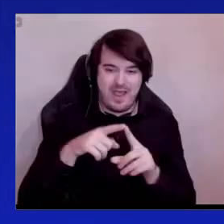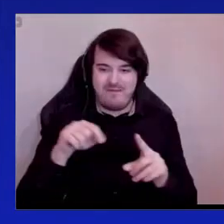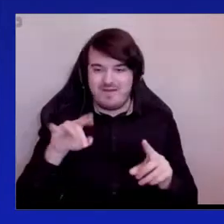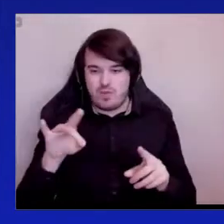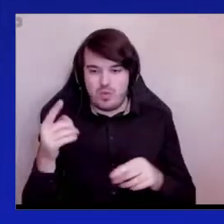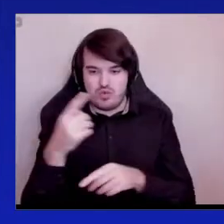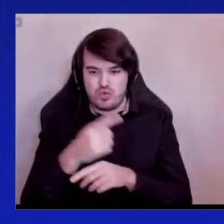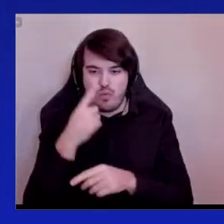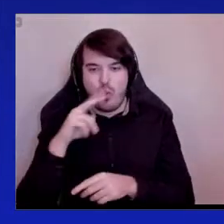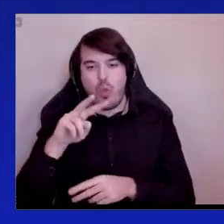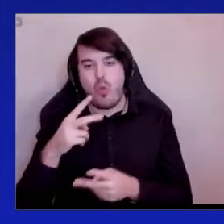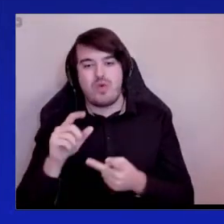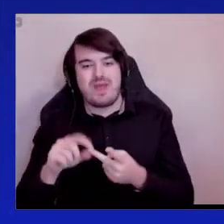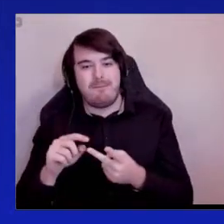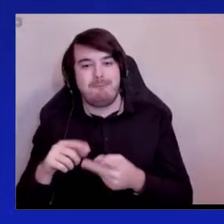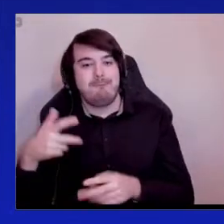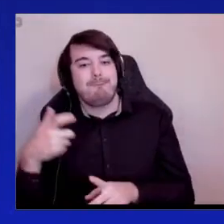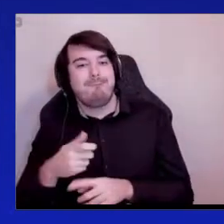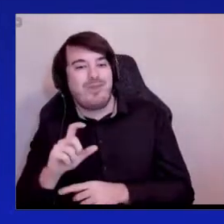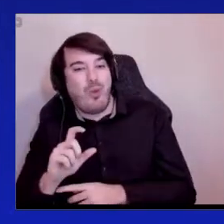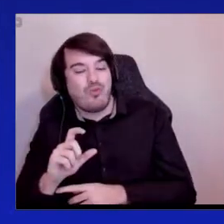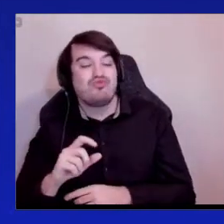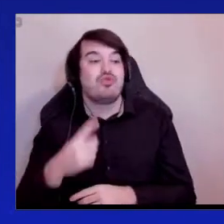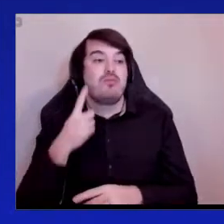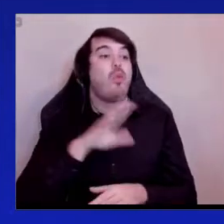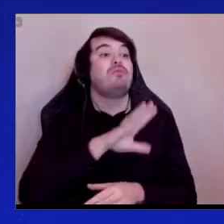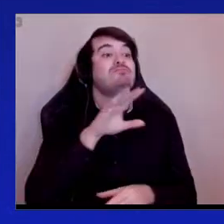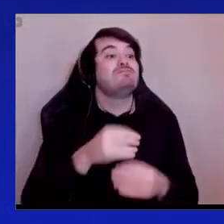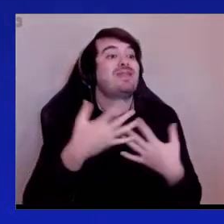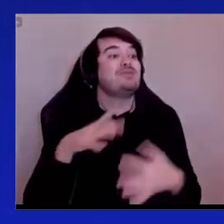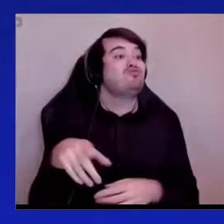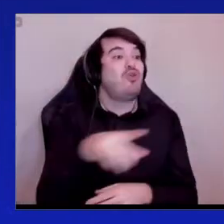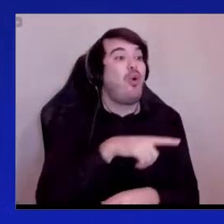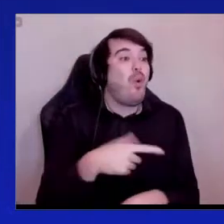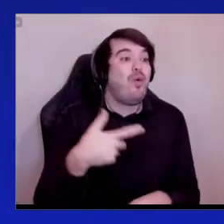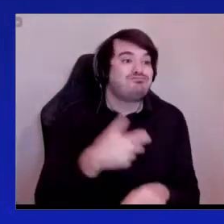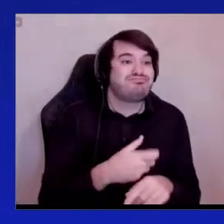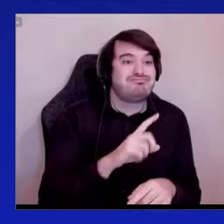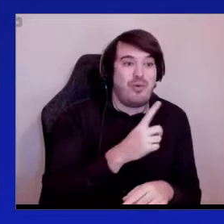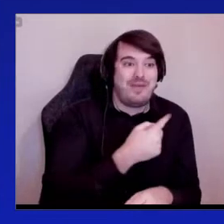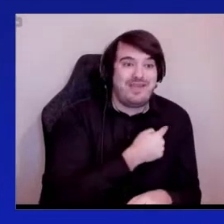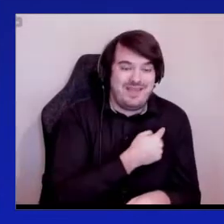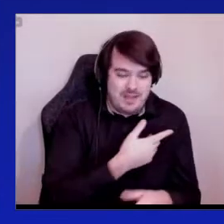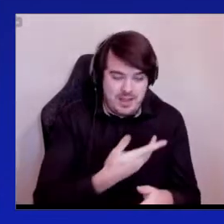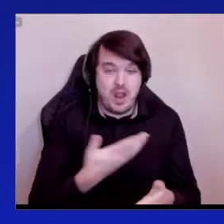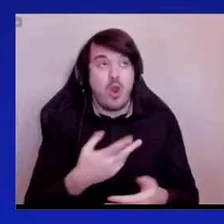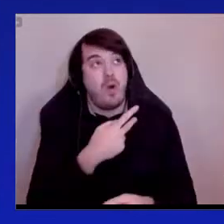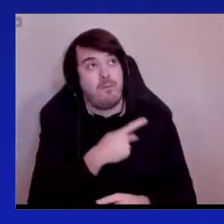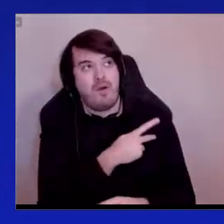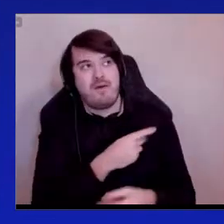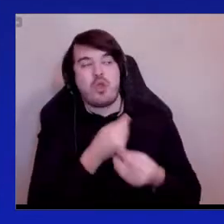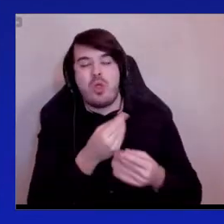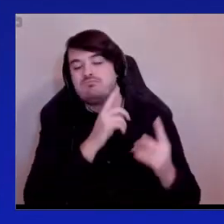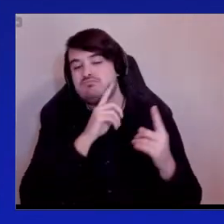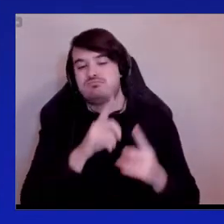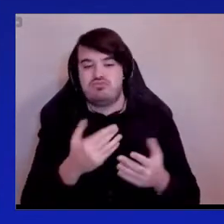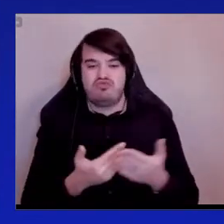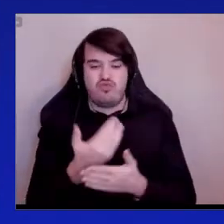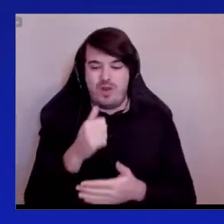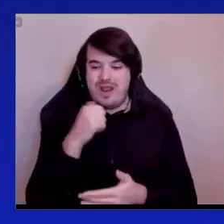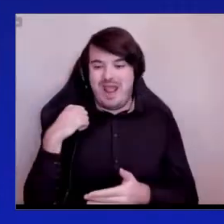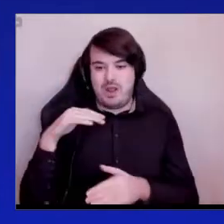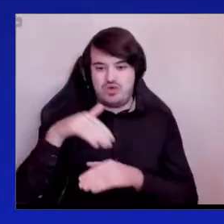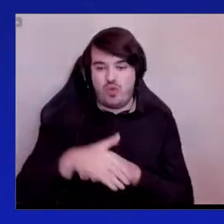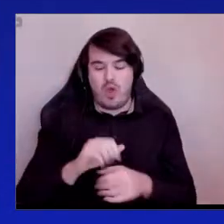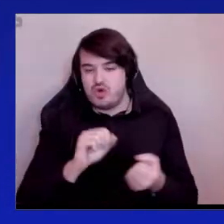wanted to respect the interval of 21 to 28 days between the two doses. But now the province has extended